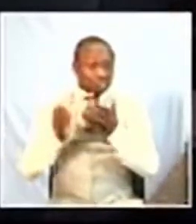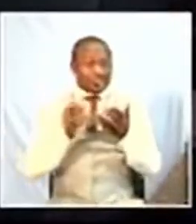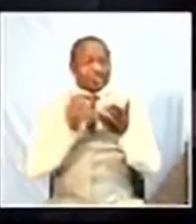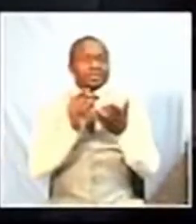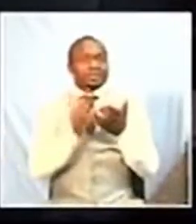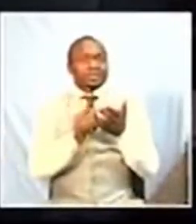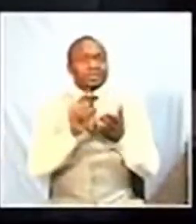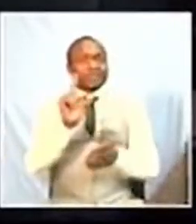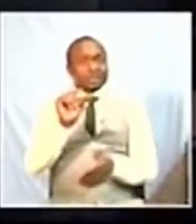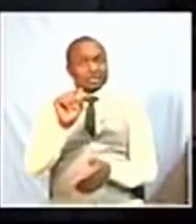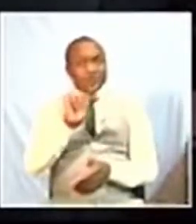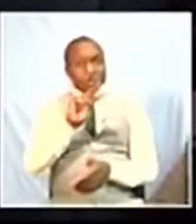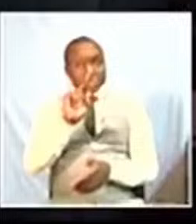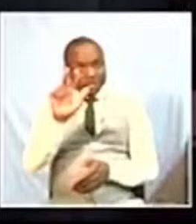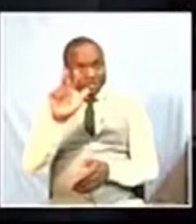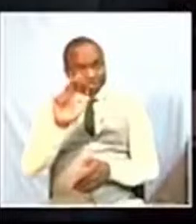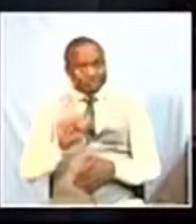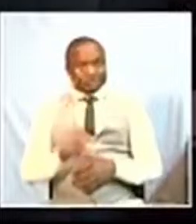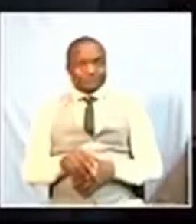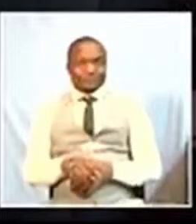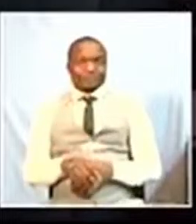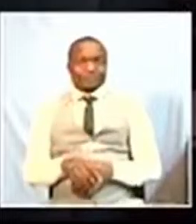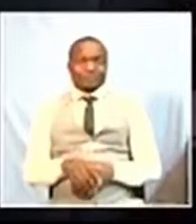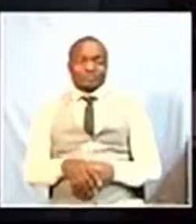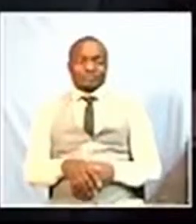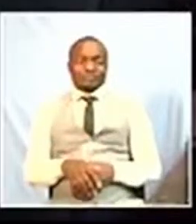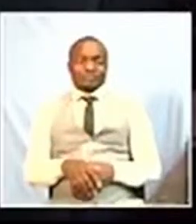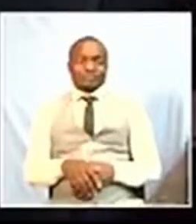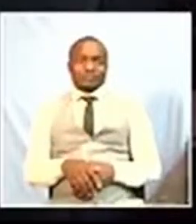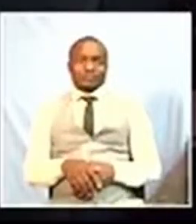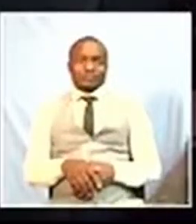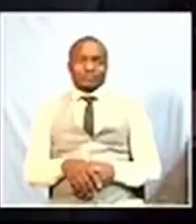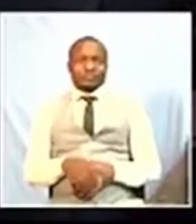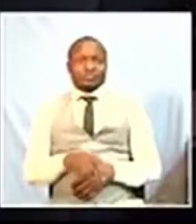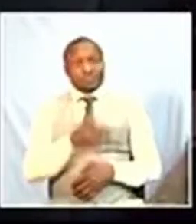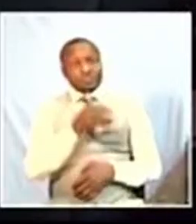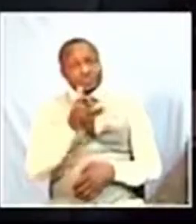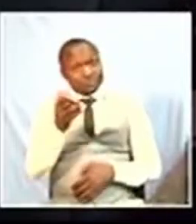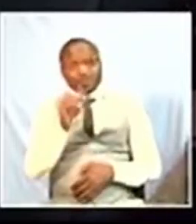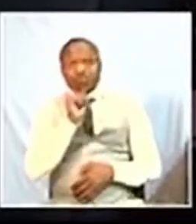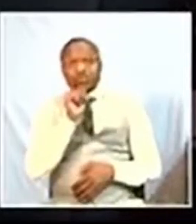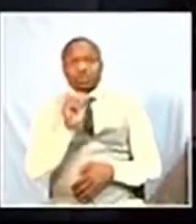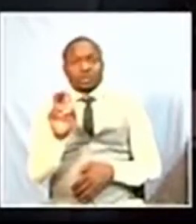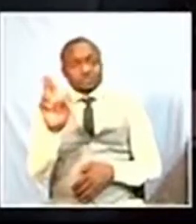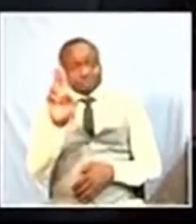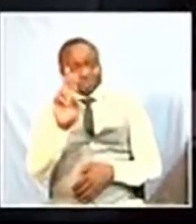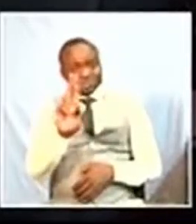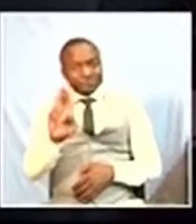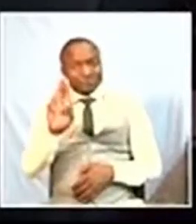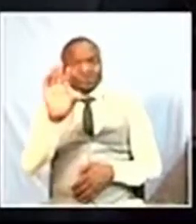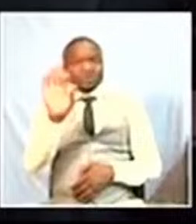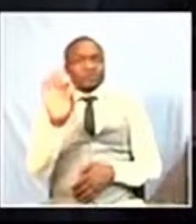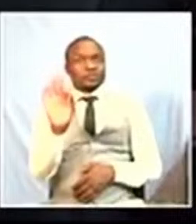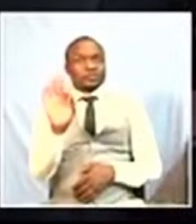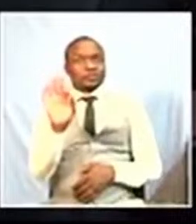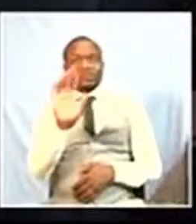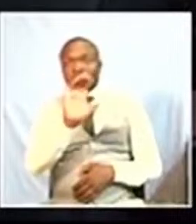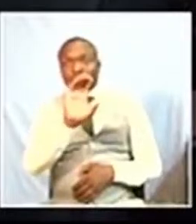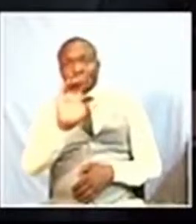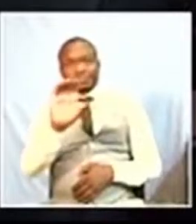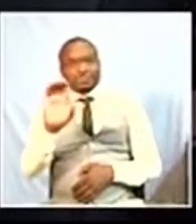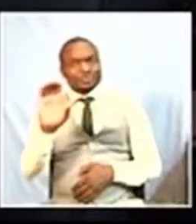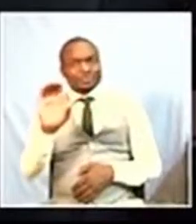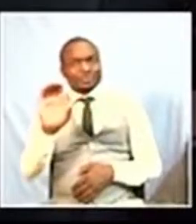again 2023, the prices will, you will not use the 900 to be more than